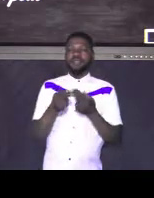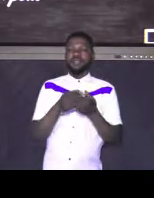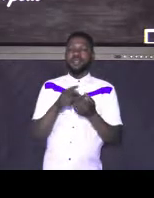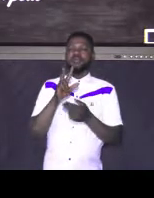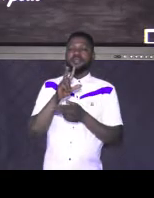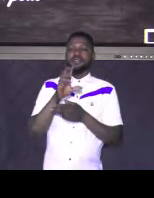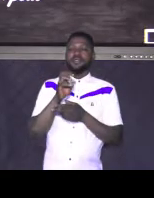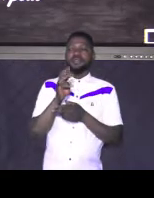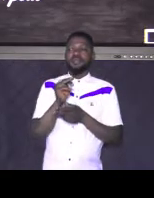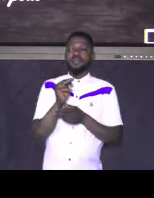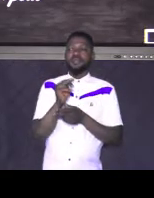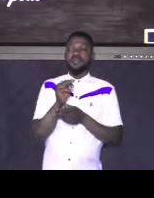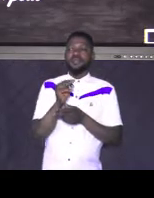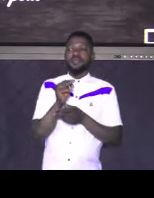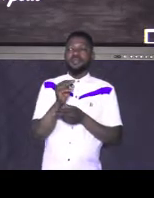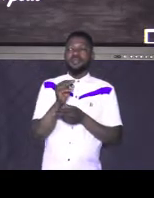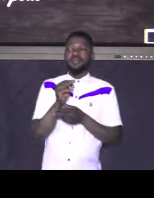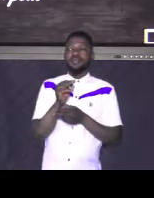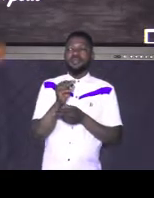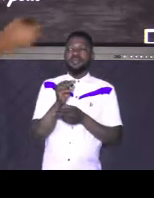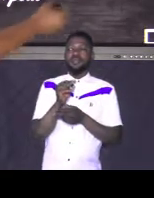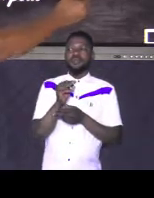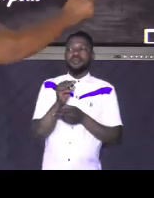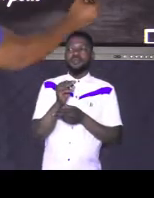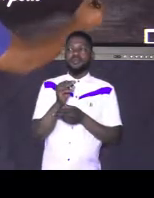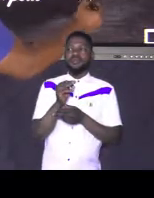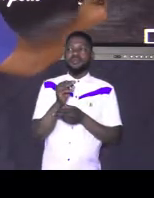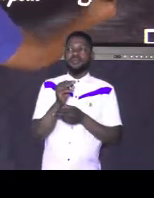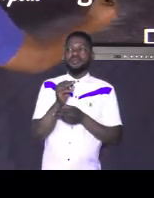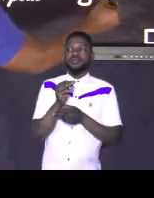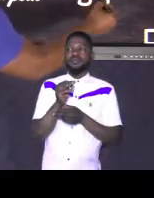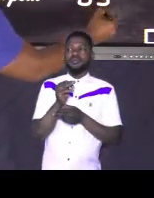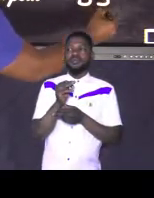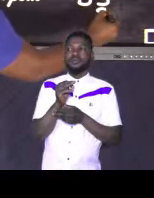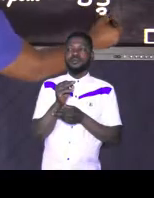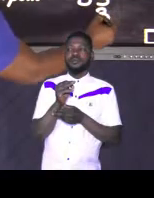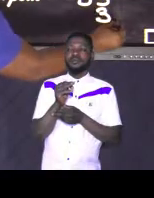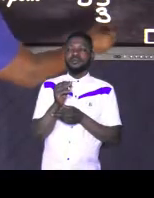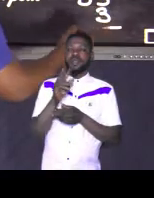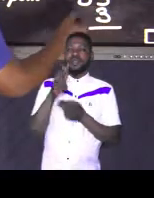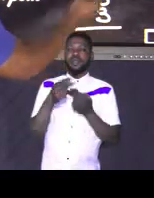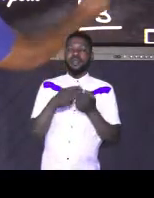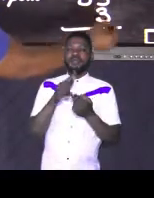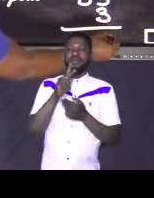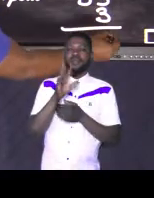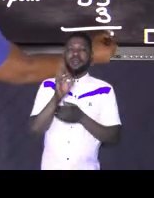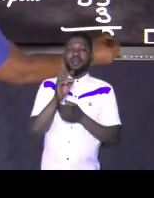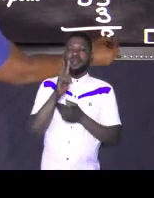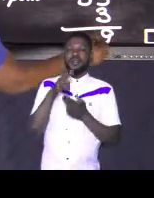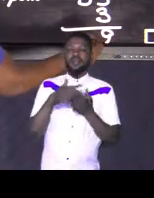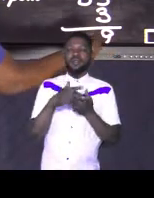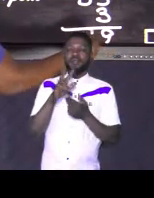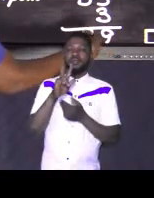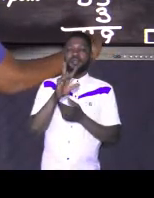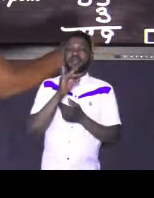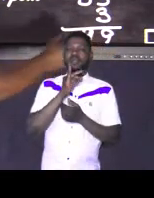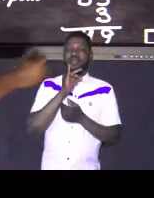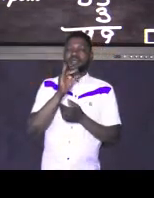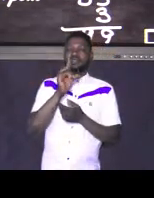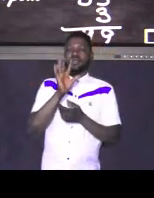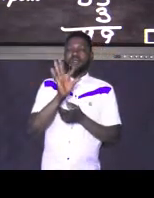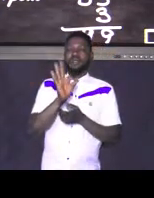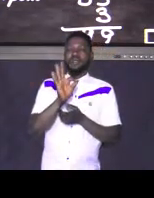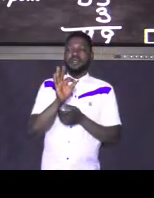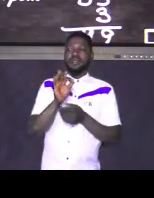33 centimeters times 3 centimeters. So let's do that here. 33 times 3. 3 times 3 is 9. 3 times